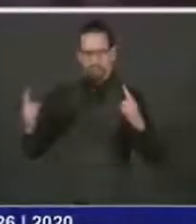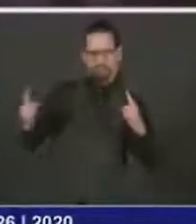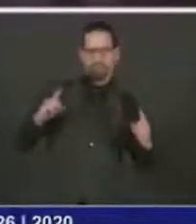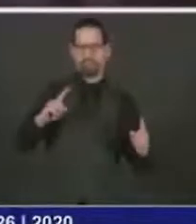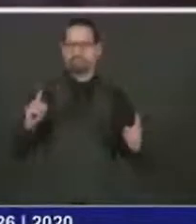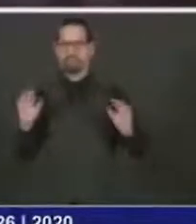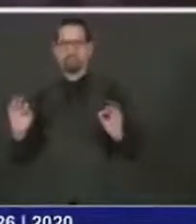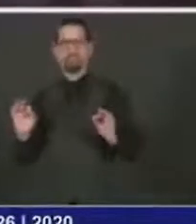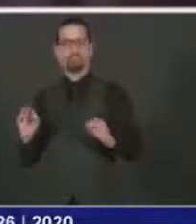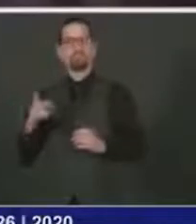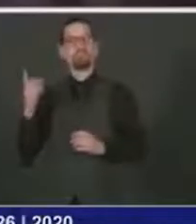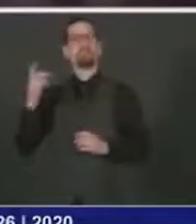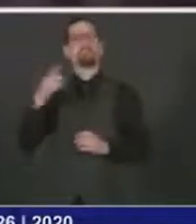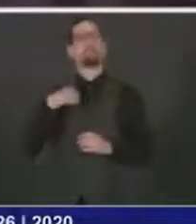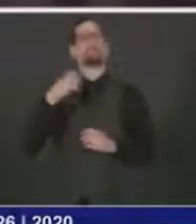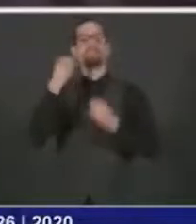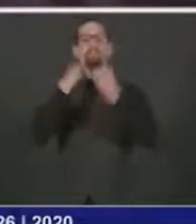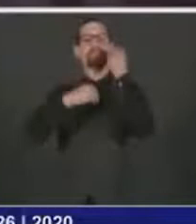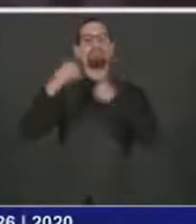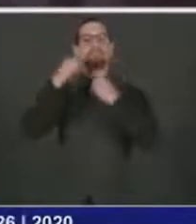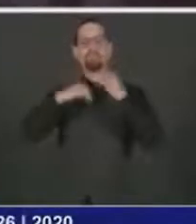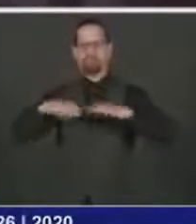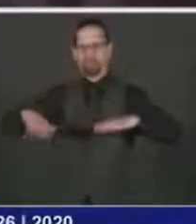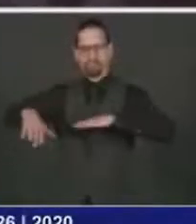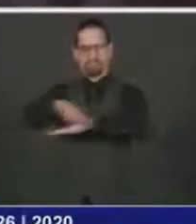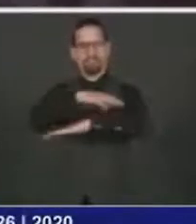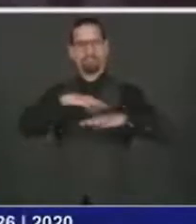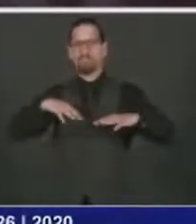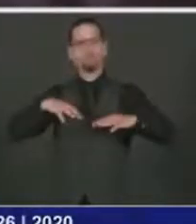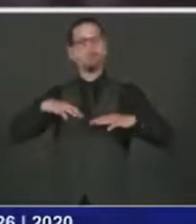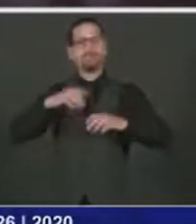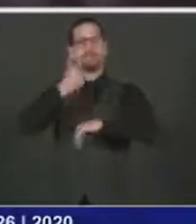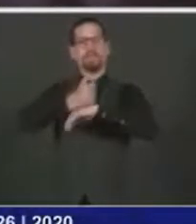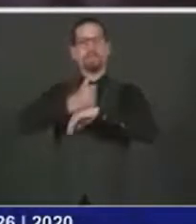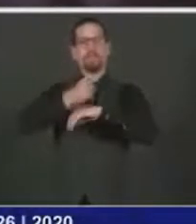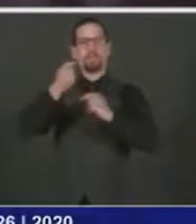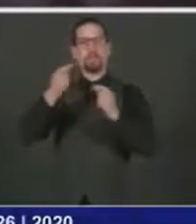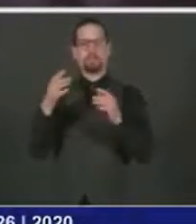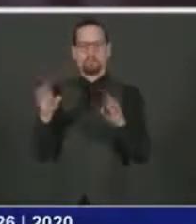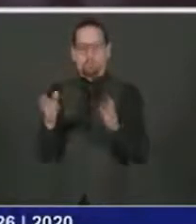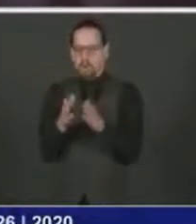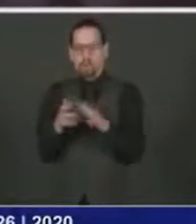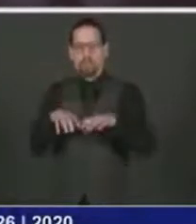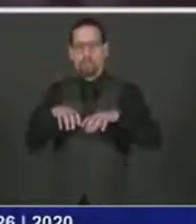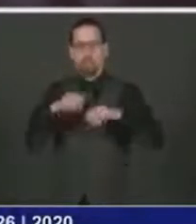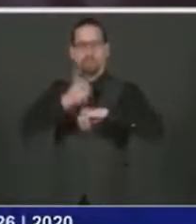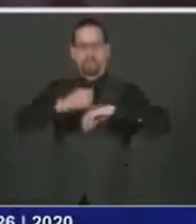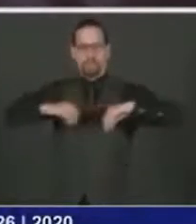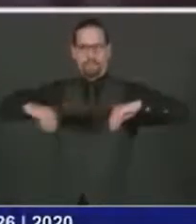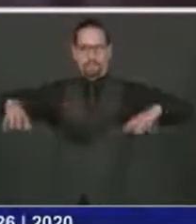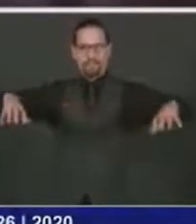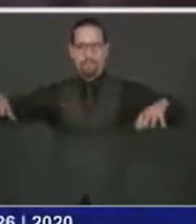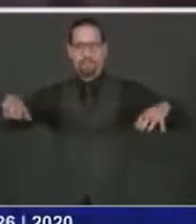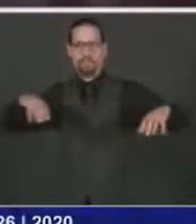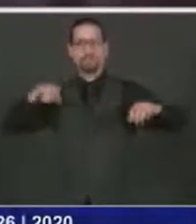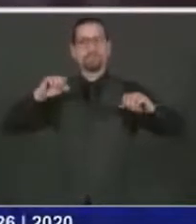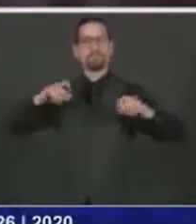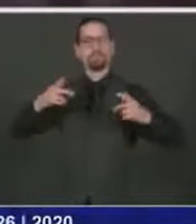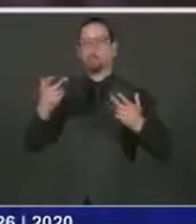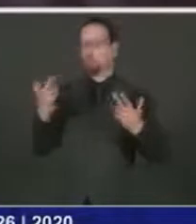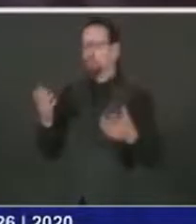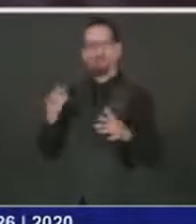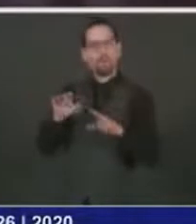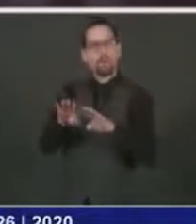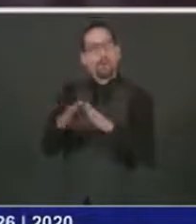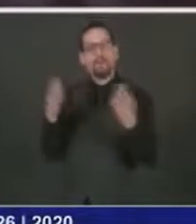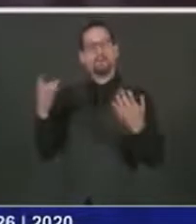the lunchroom, like really fantastic, but open for business. People were working. It was a beautiful thing to see. And